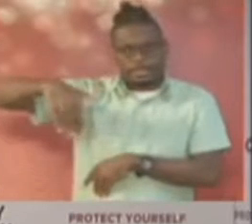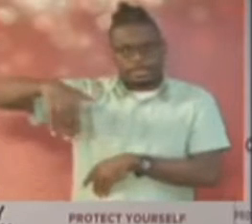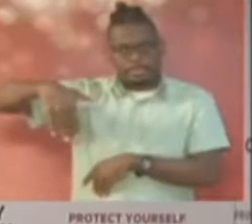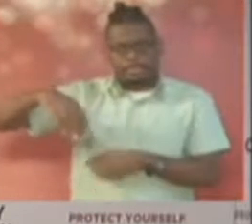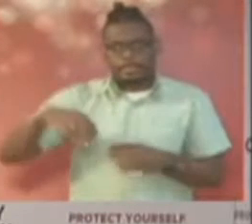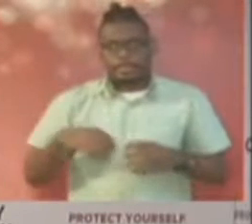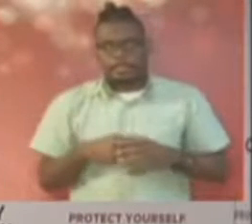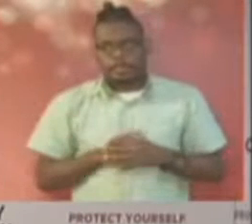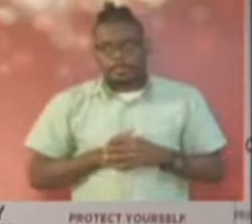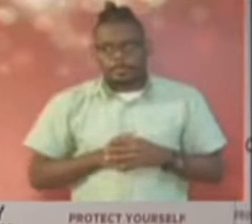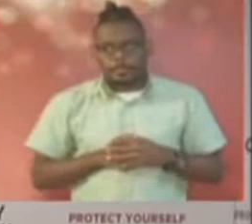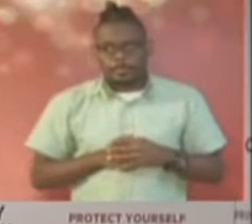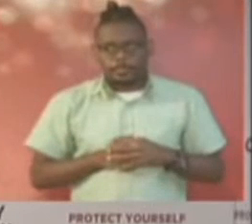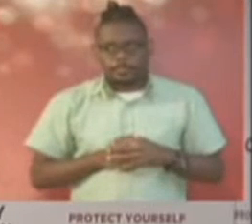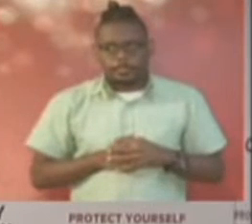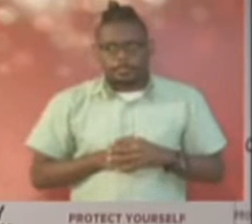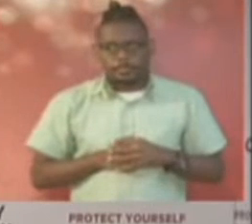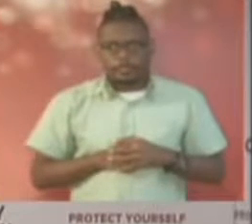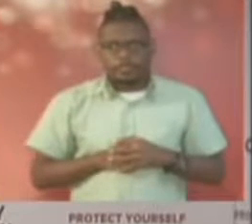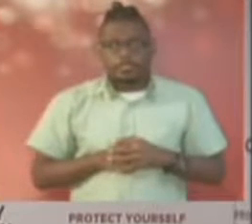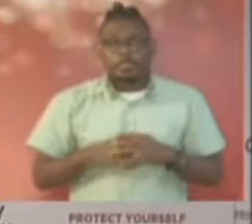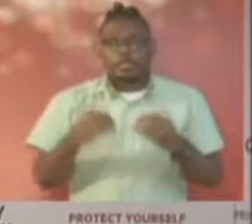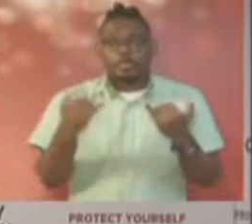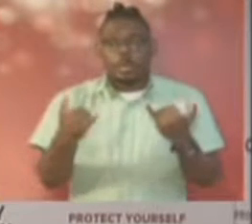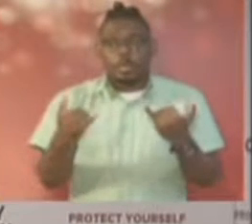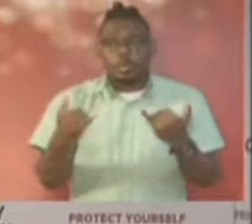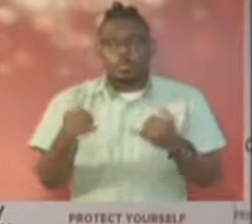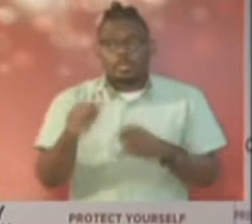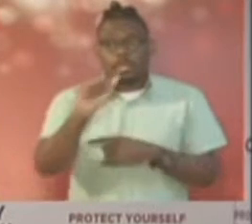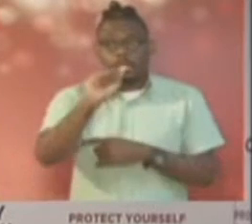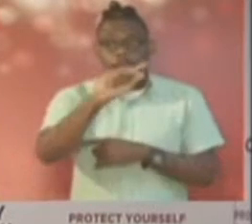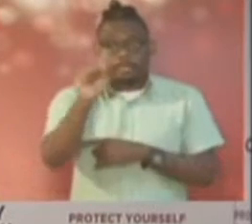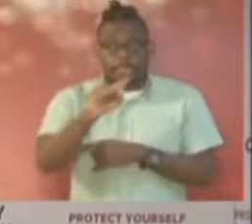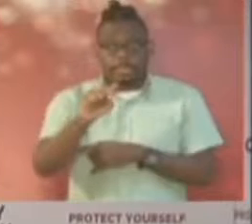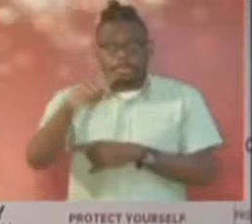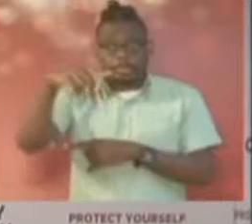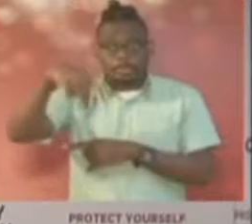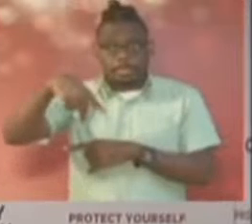Okay, great. Thank you very much. We go to AZP News, please.